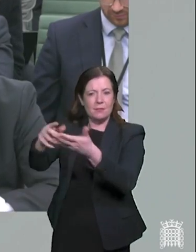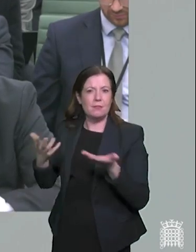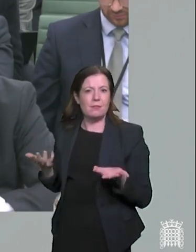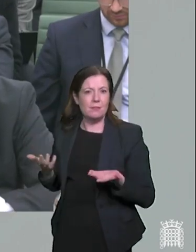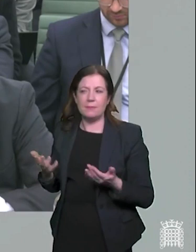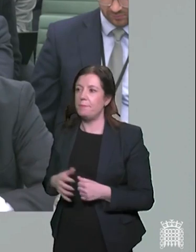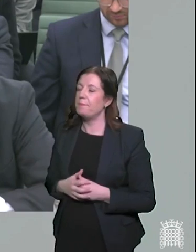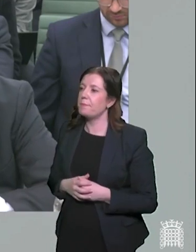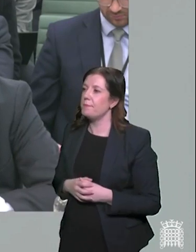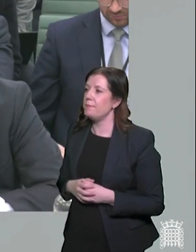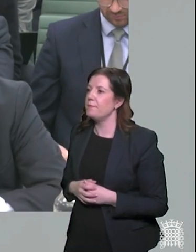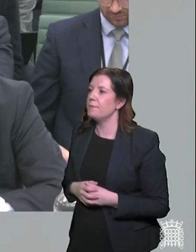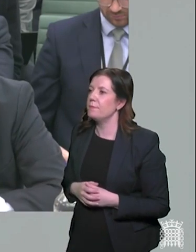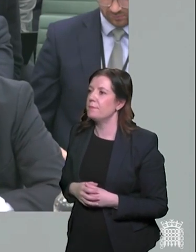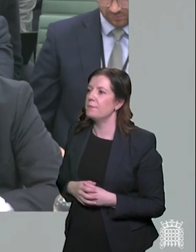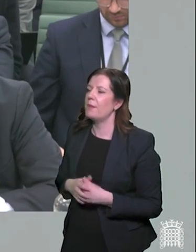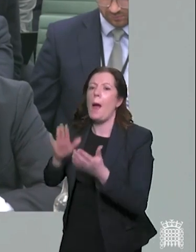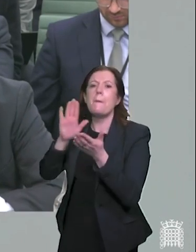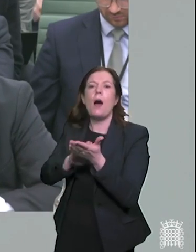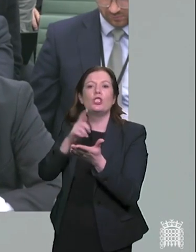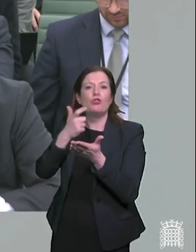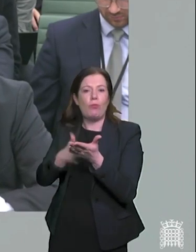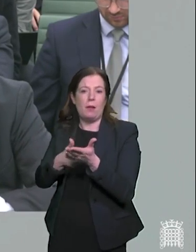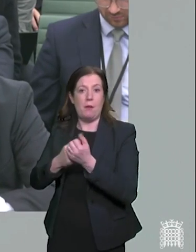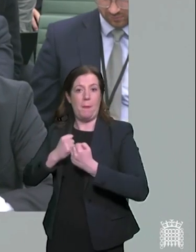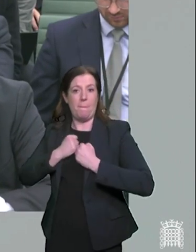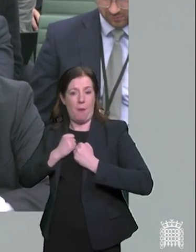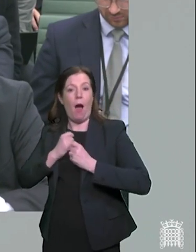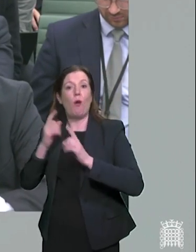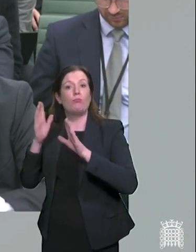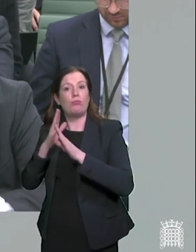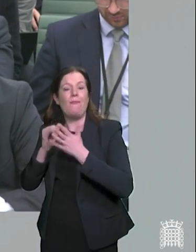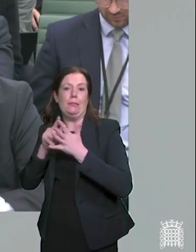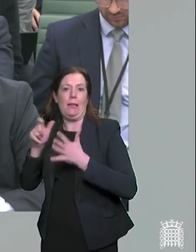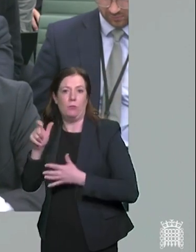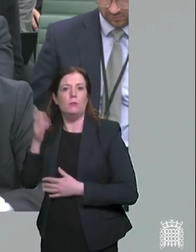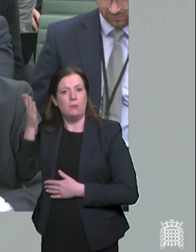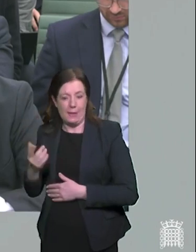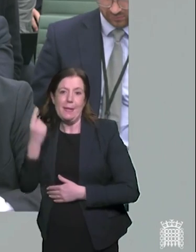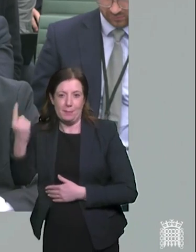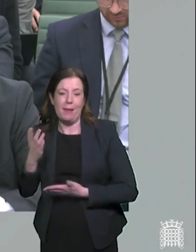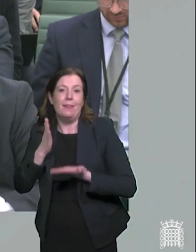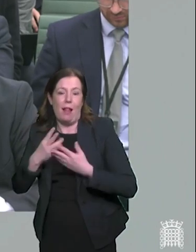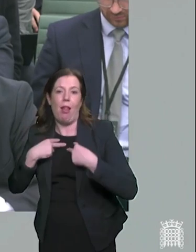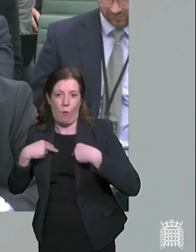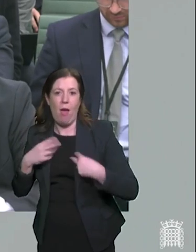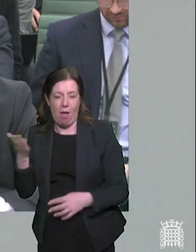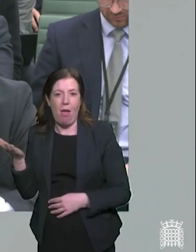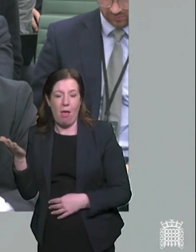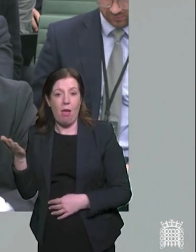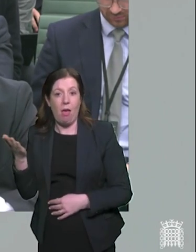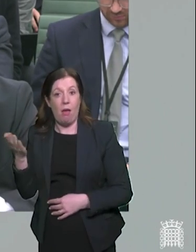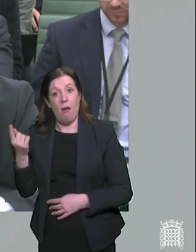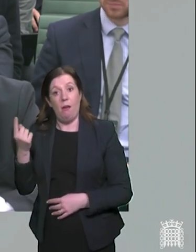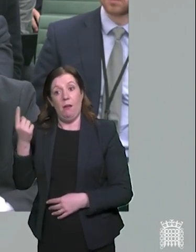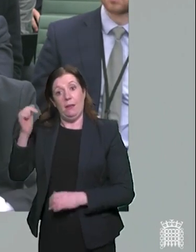First of all, Martin Reynolds, in addition to being my Principal Private Secretary, is a lawyer, and his view of all the events,